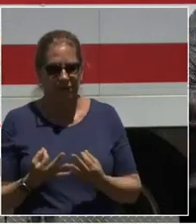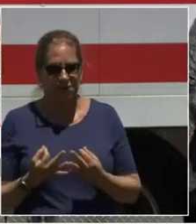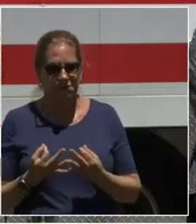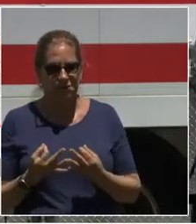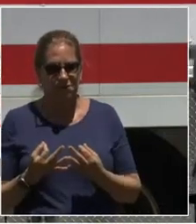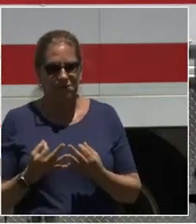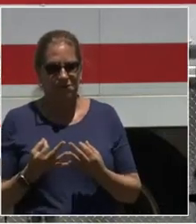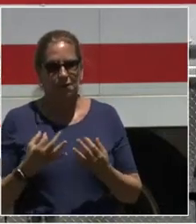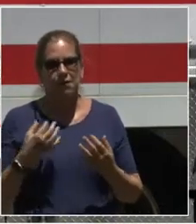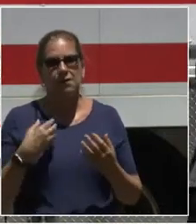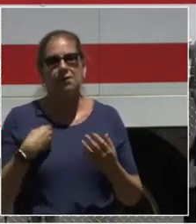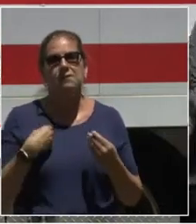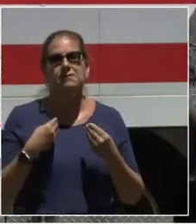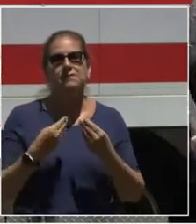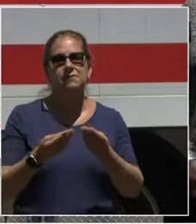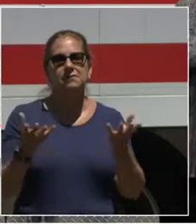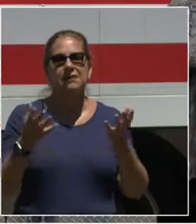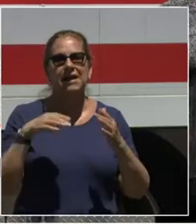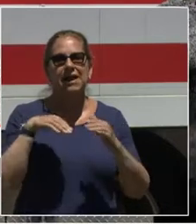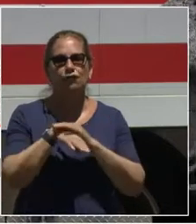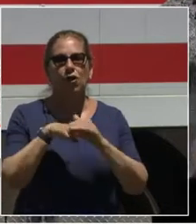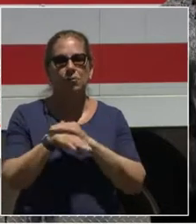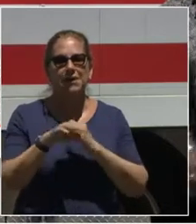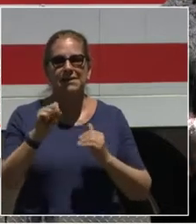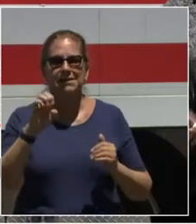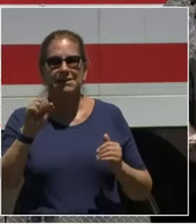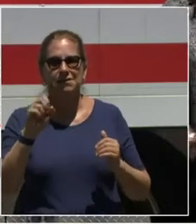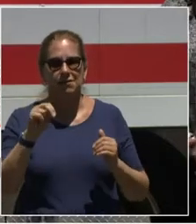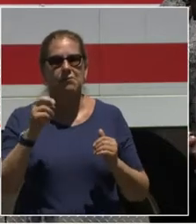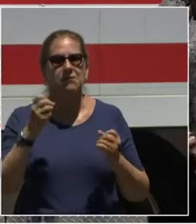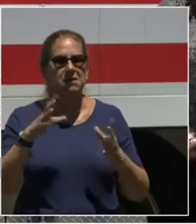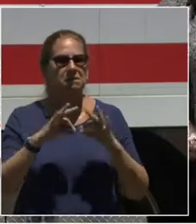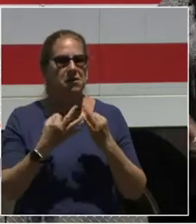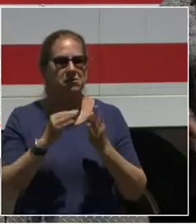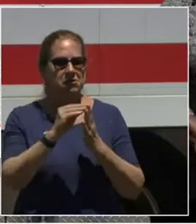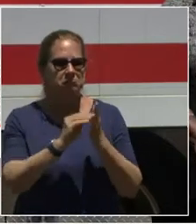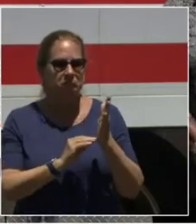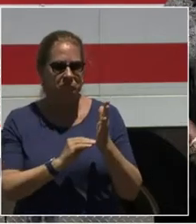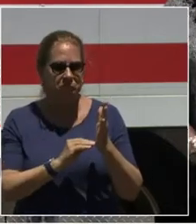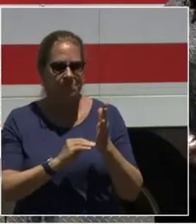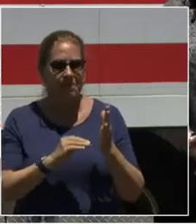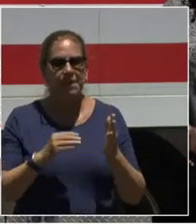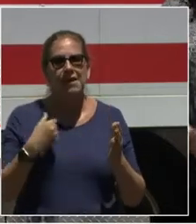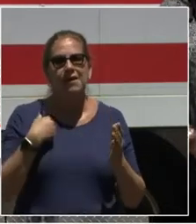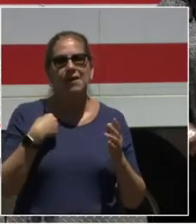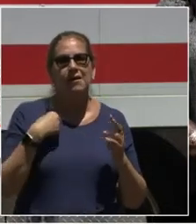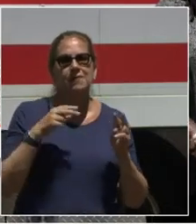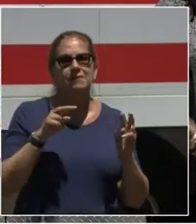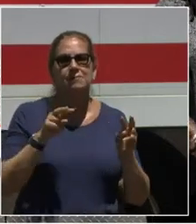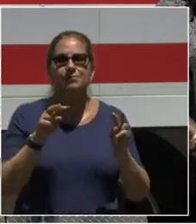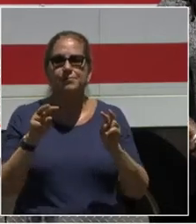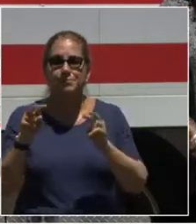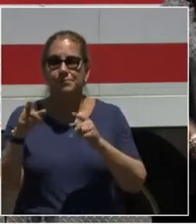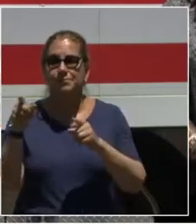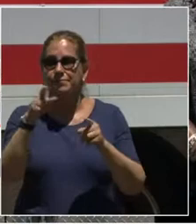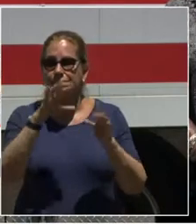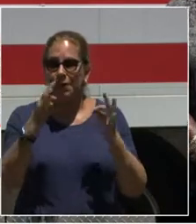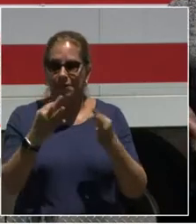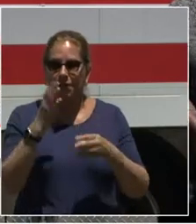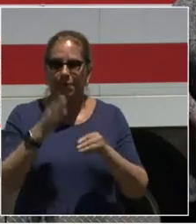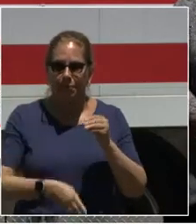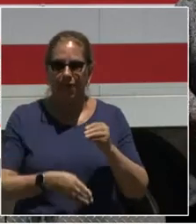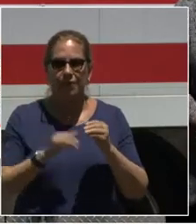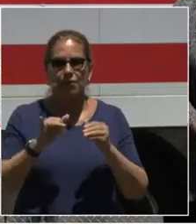now as the first step to monitor the completion of the Universal Health Certificate that we talked about today. So that's a part